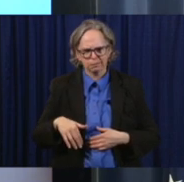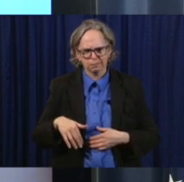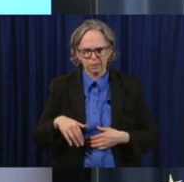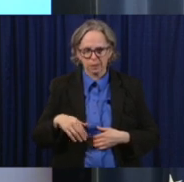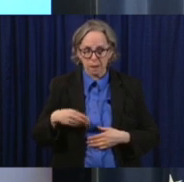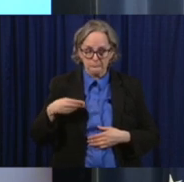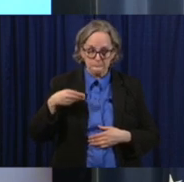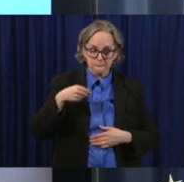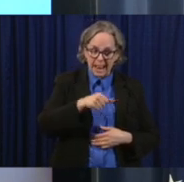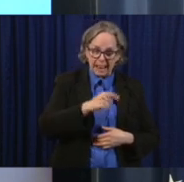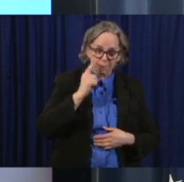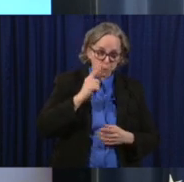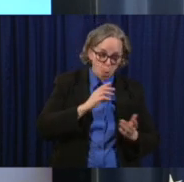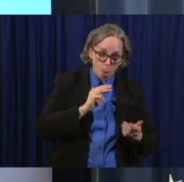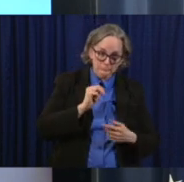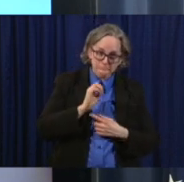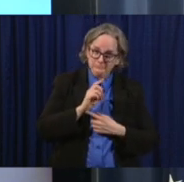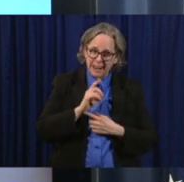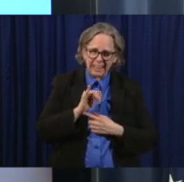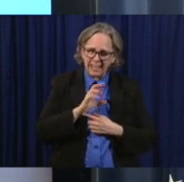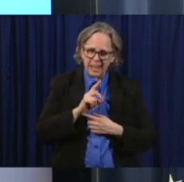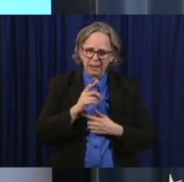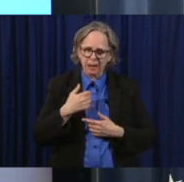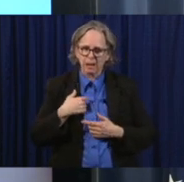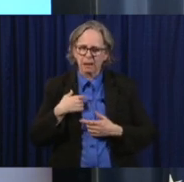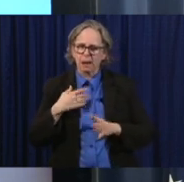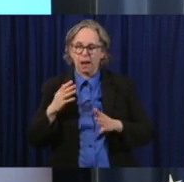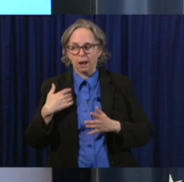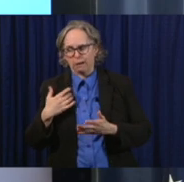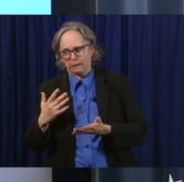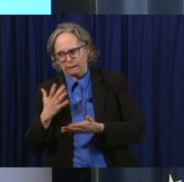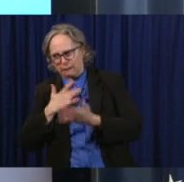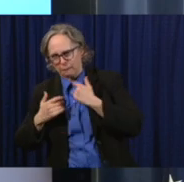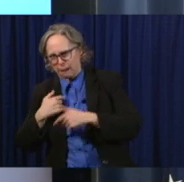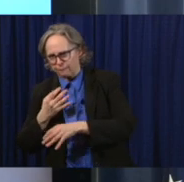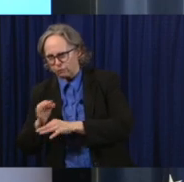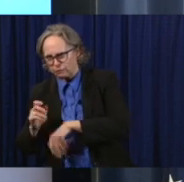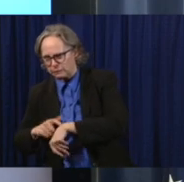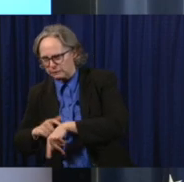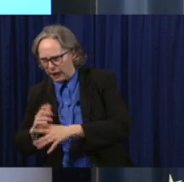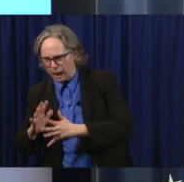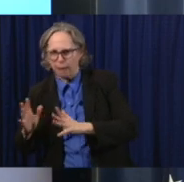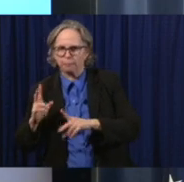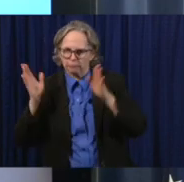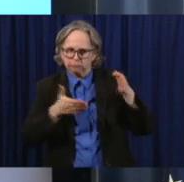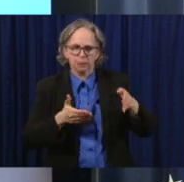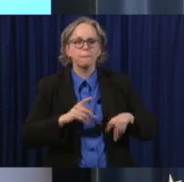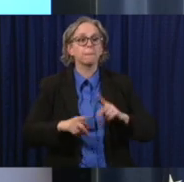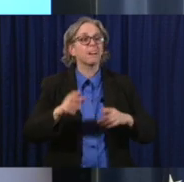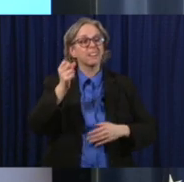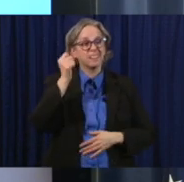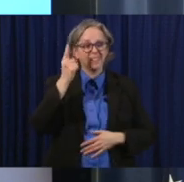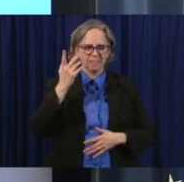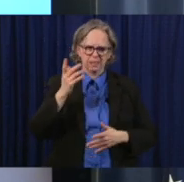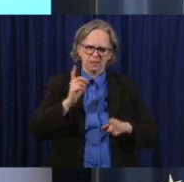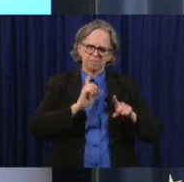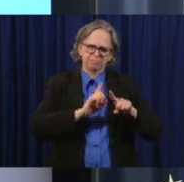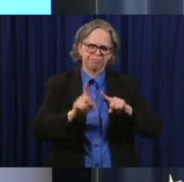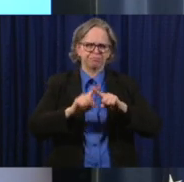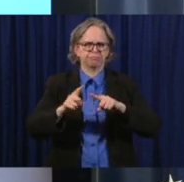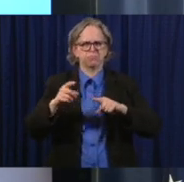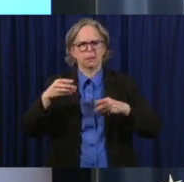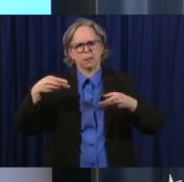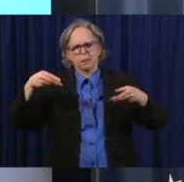spare time, but all kinds of different homes and all kinds of different payer sources. So about